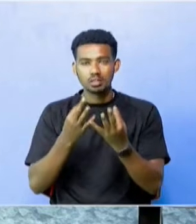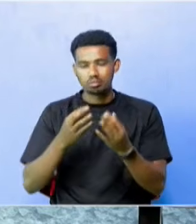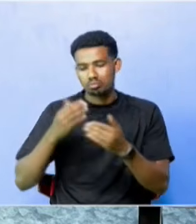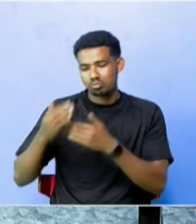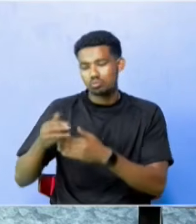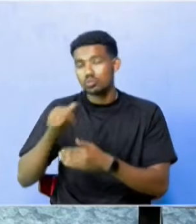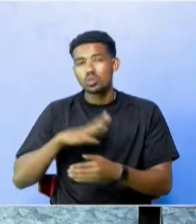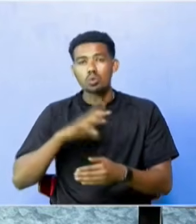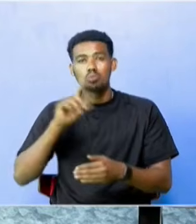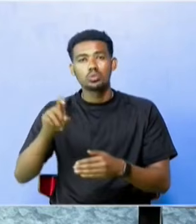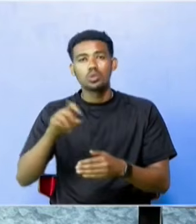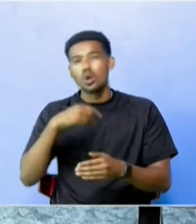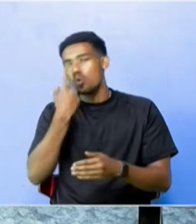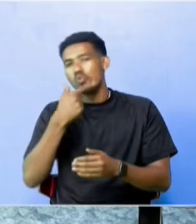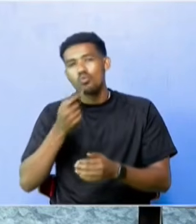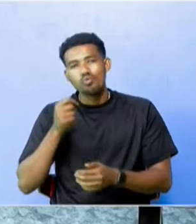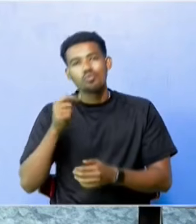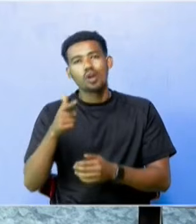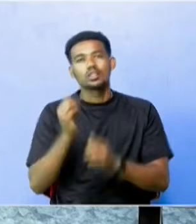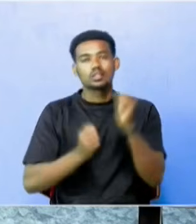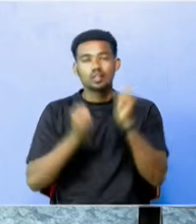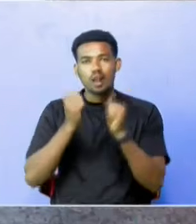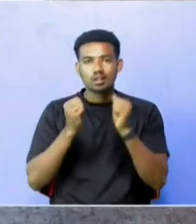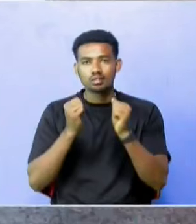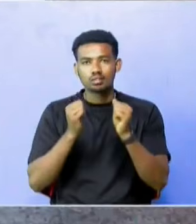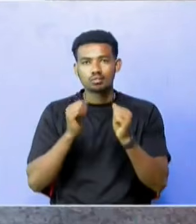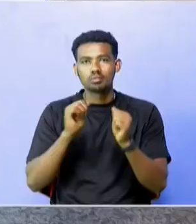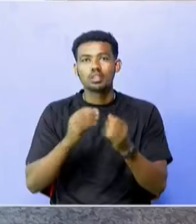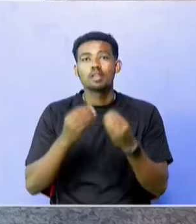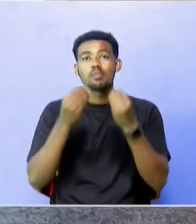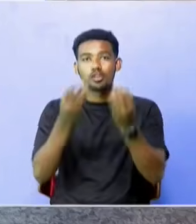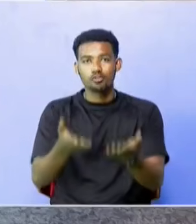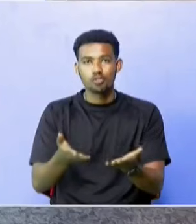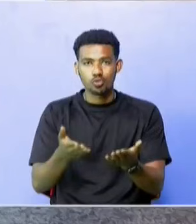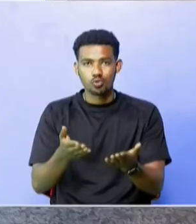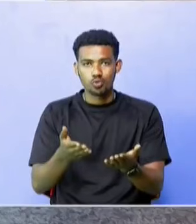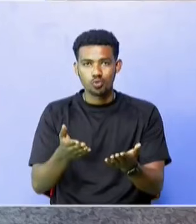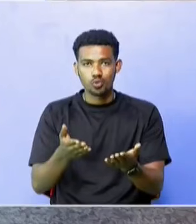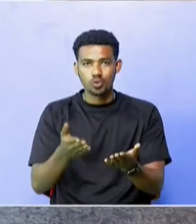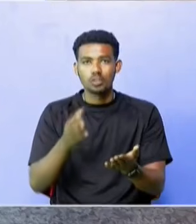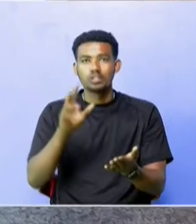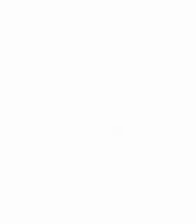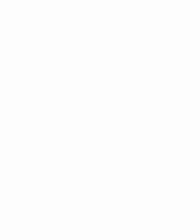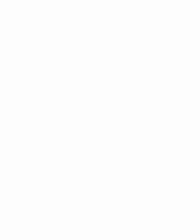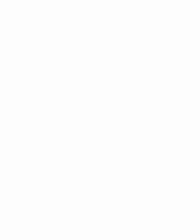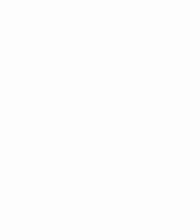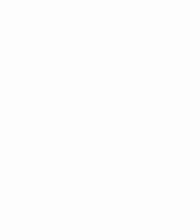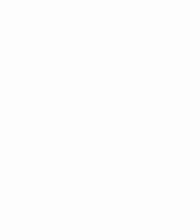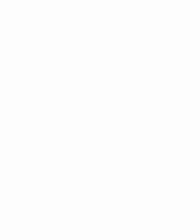A cheetah or a horse? Let me give you like 30 seconds.